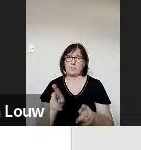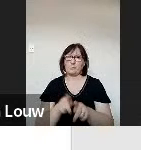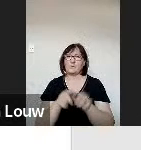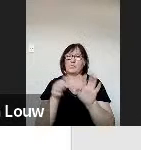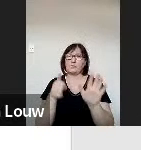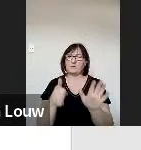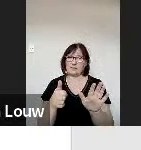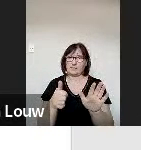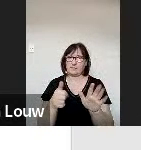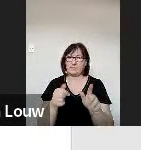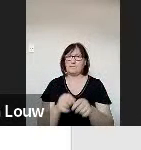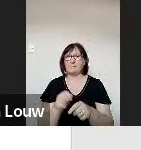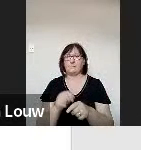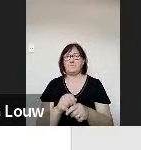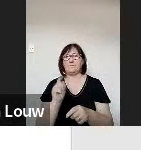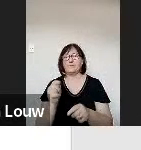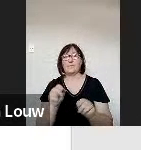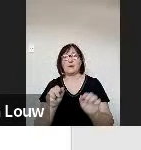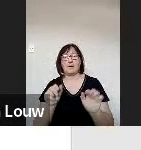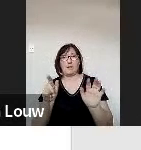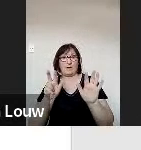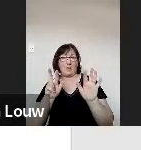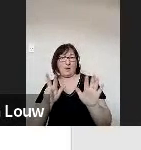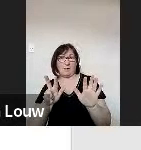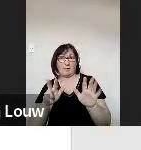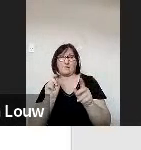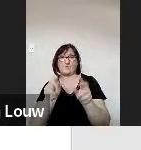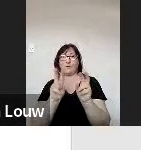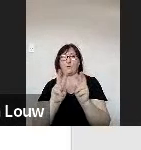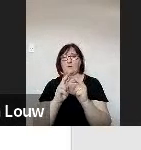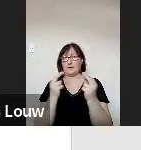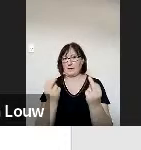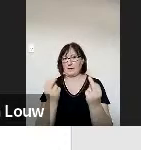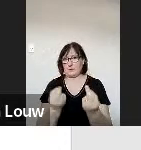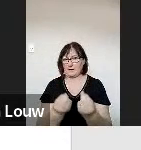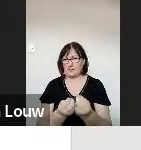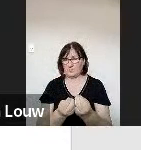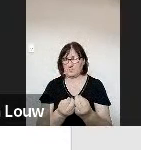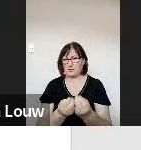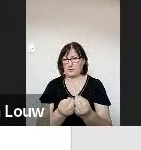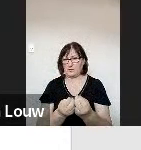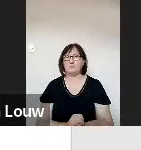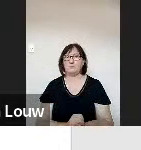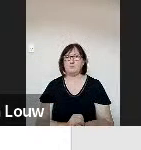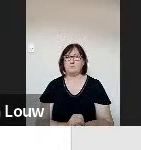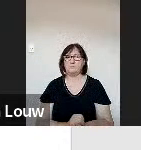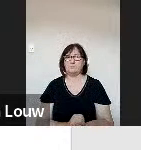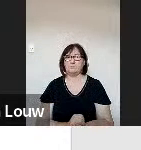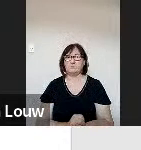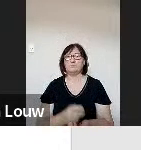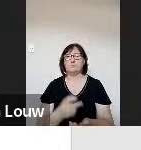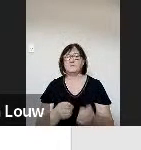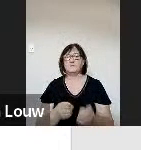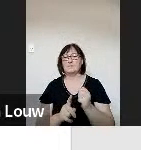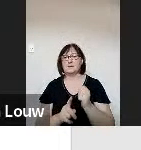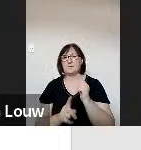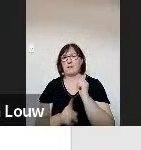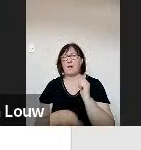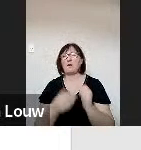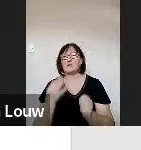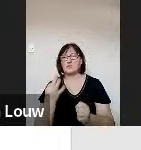8-digit is for national. Yes, the last three will be for SACU purposes,